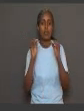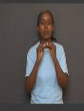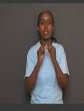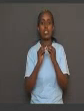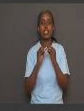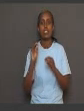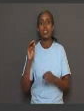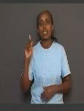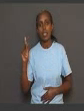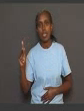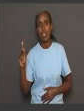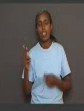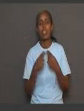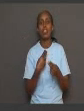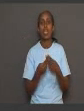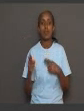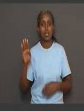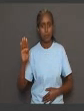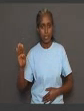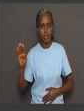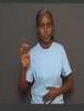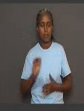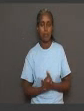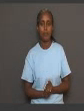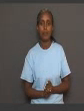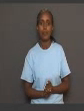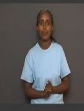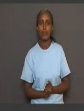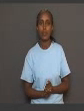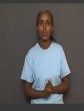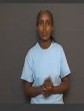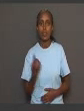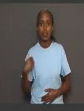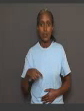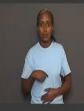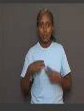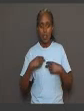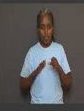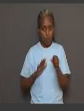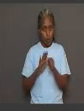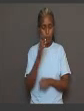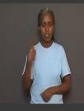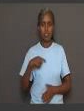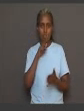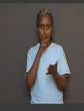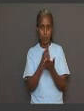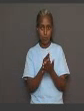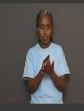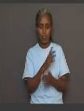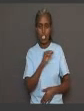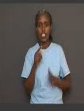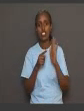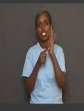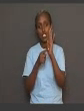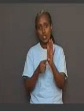plus k times B. We have completed our proof and